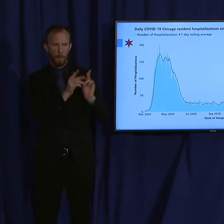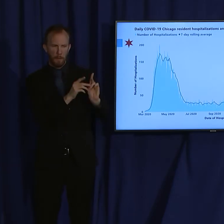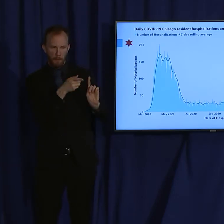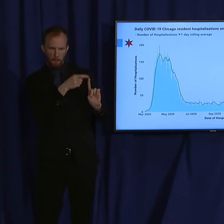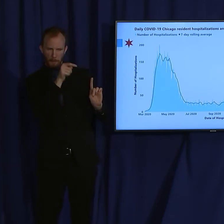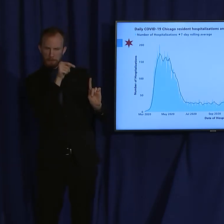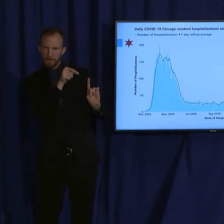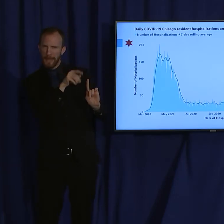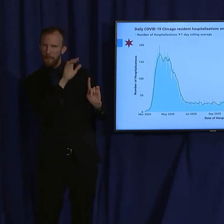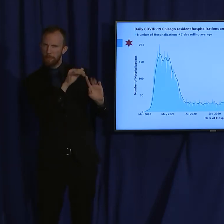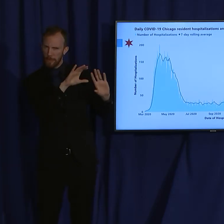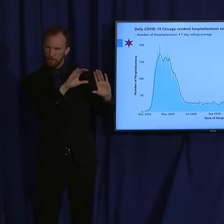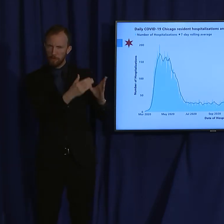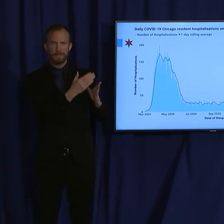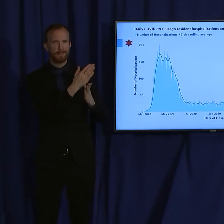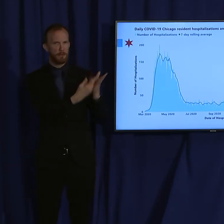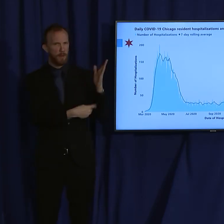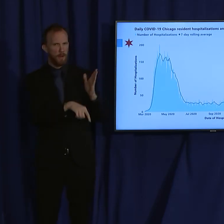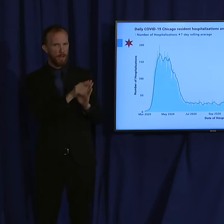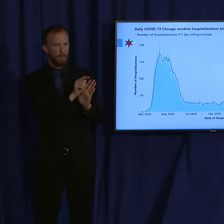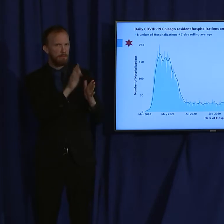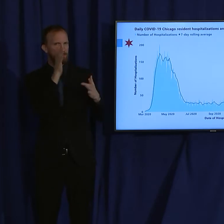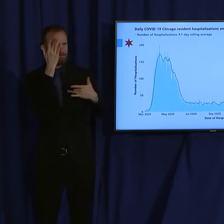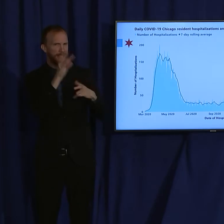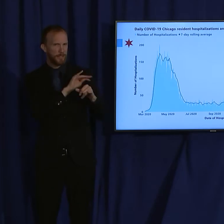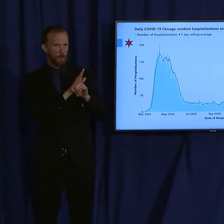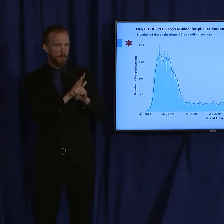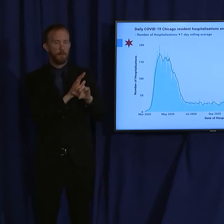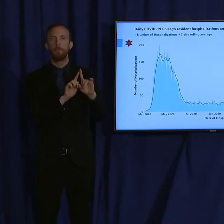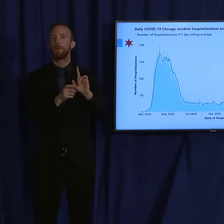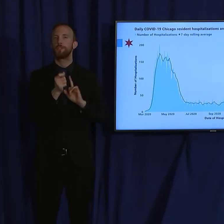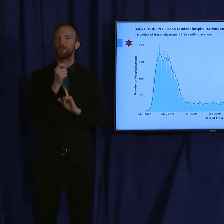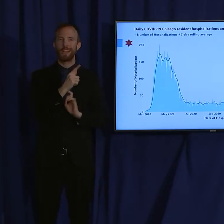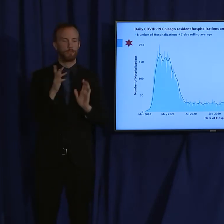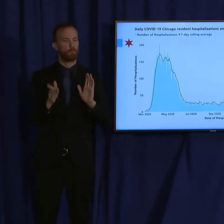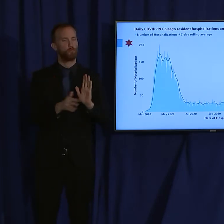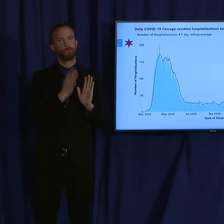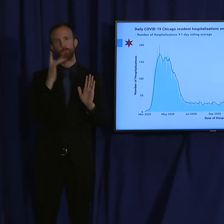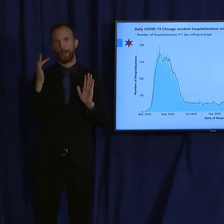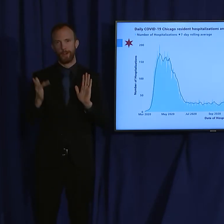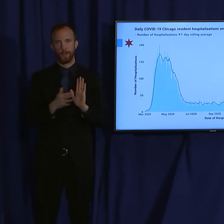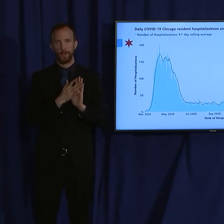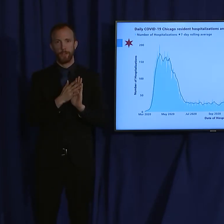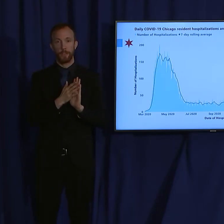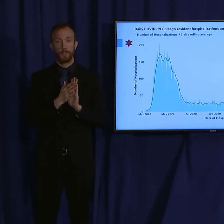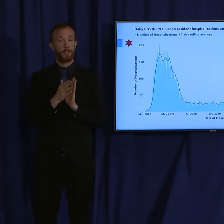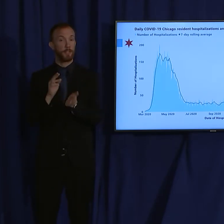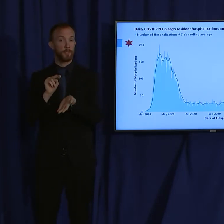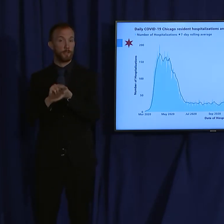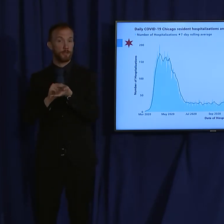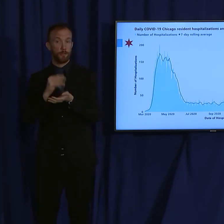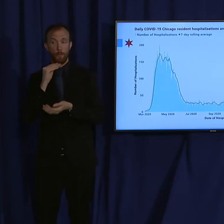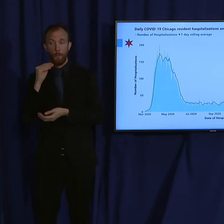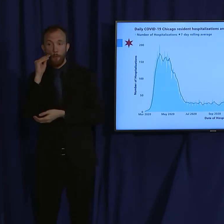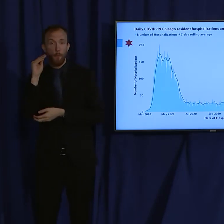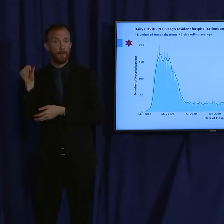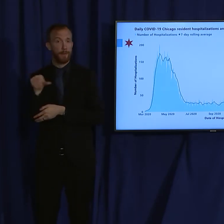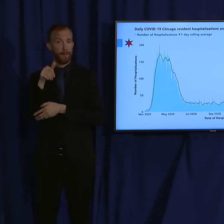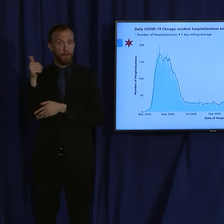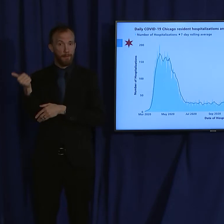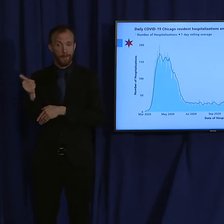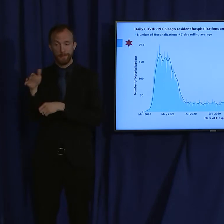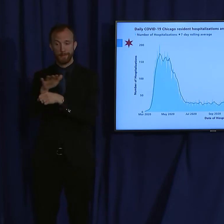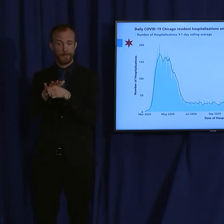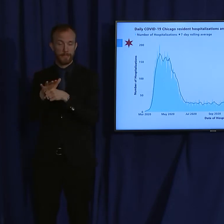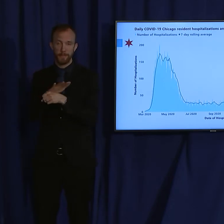but it's very rare, and we have not seen it, particularly in our long-term care facility settings. We've not seen that into people needing to be hospitalized